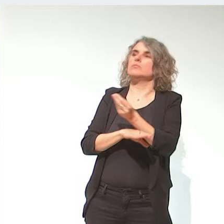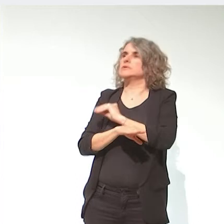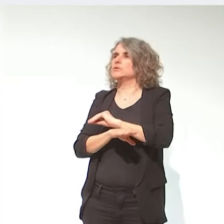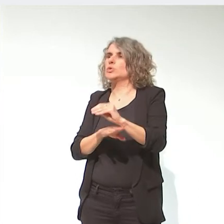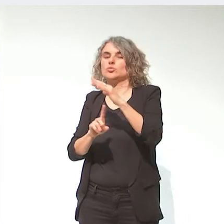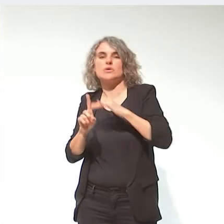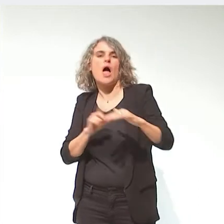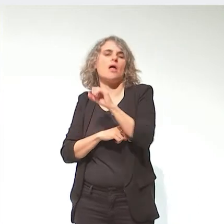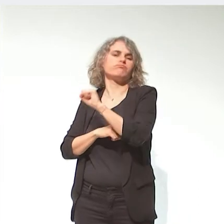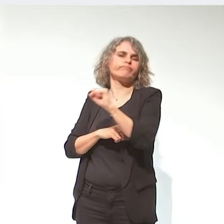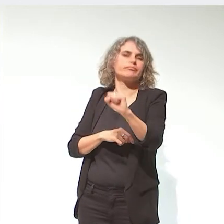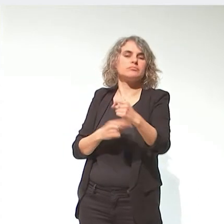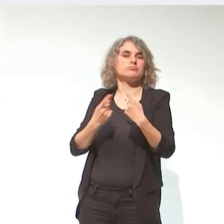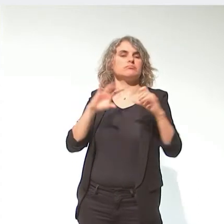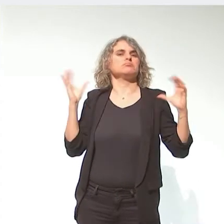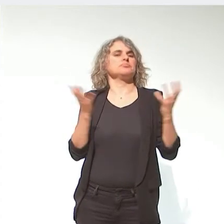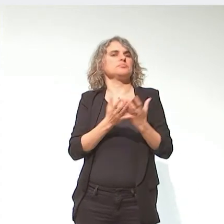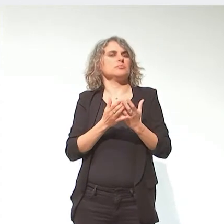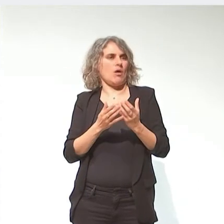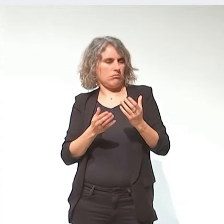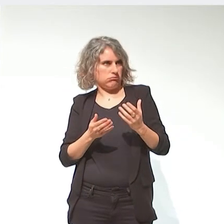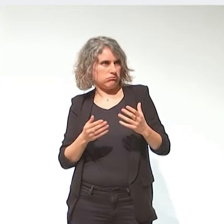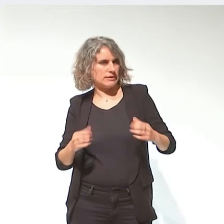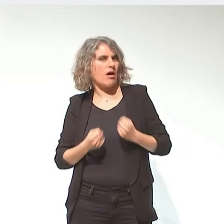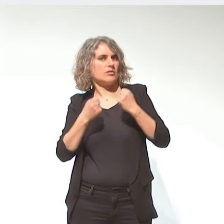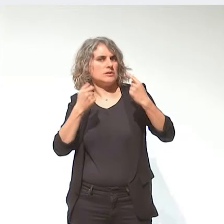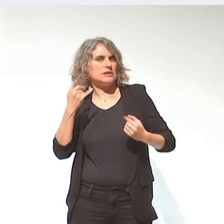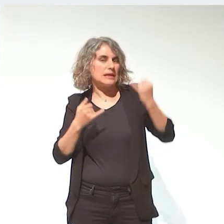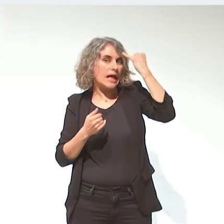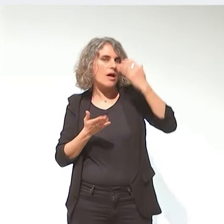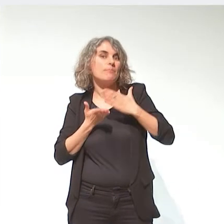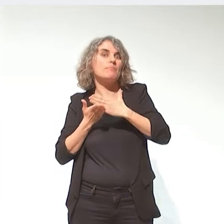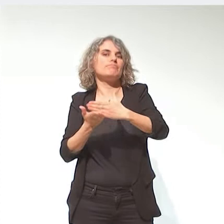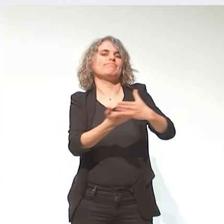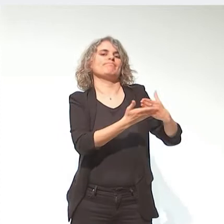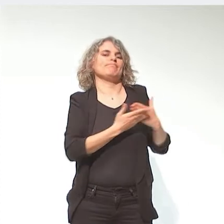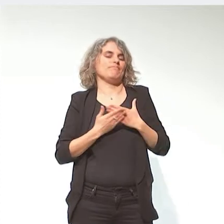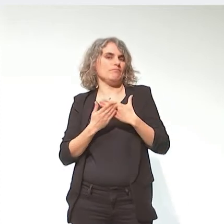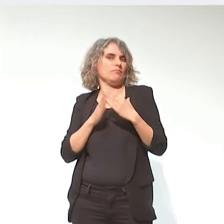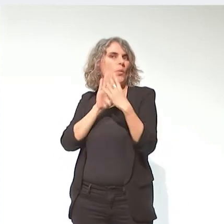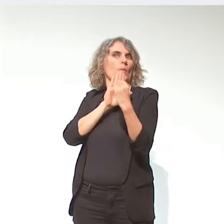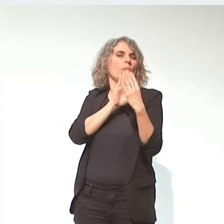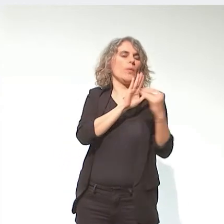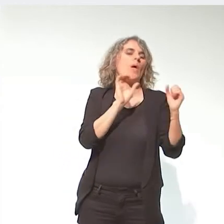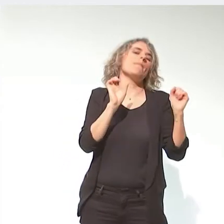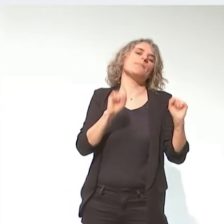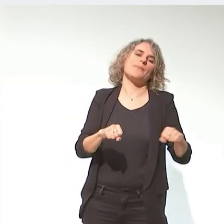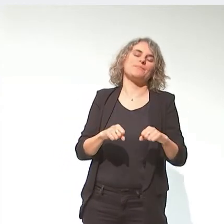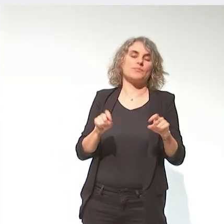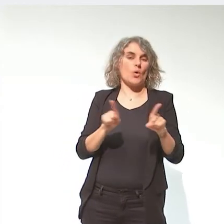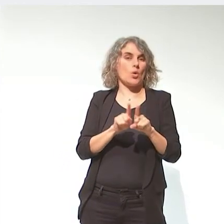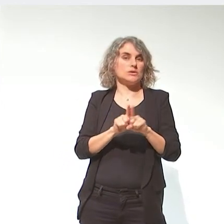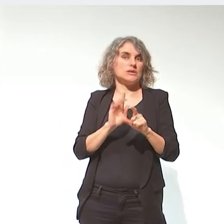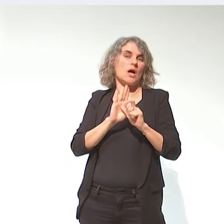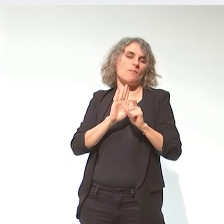bring more air force to the inclusion process of these students. Merci. On va... Only